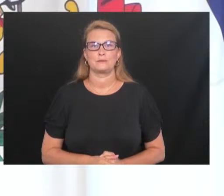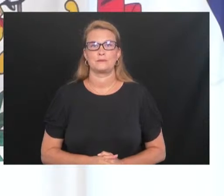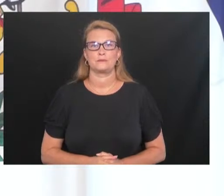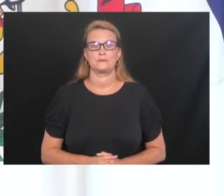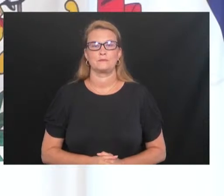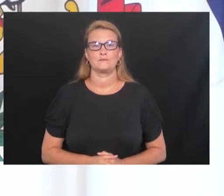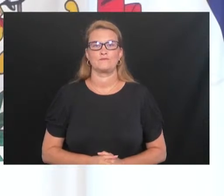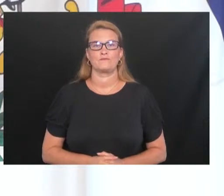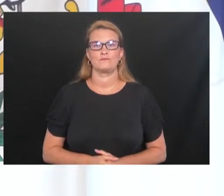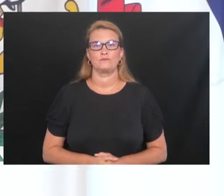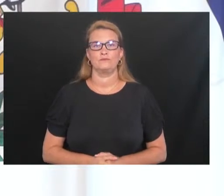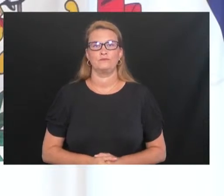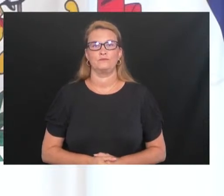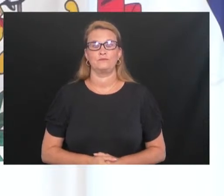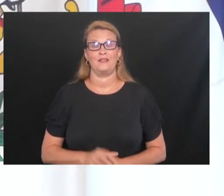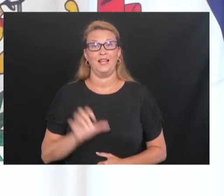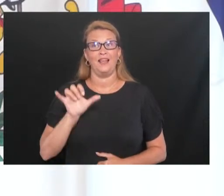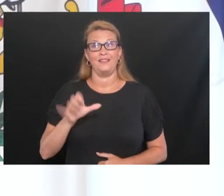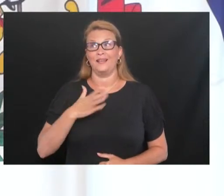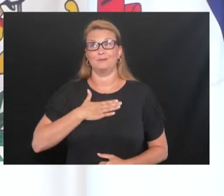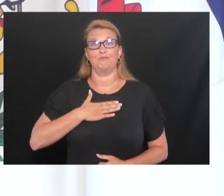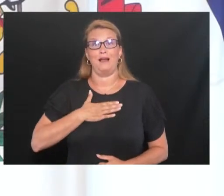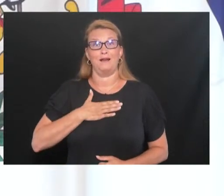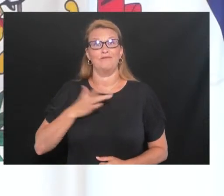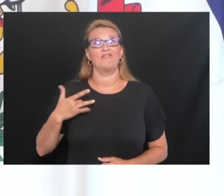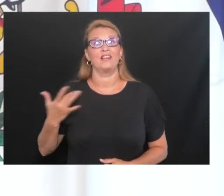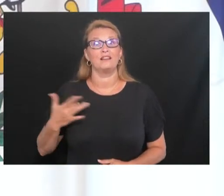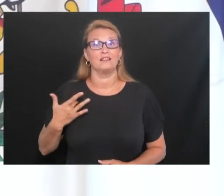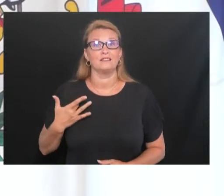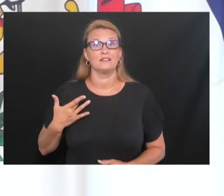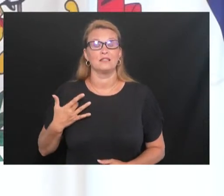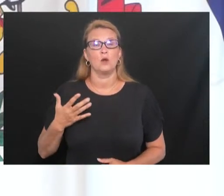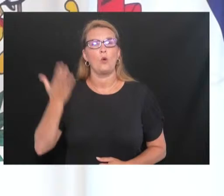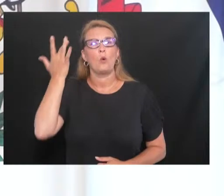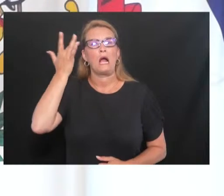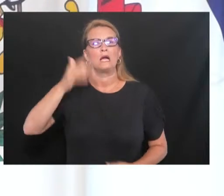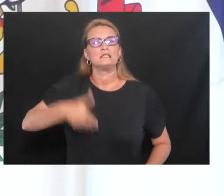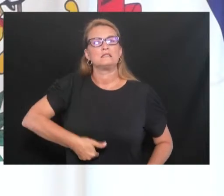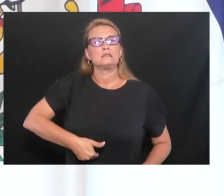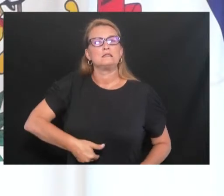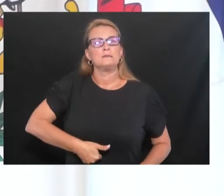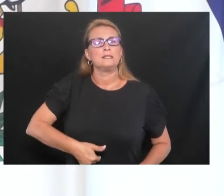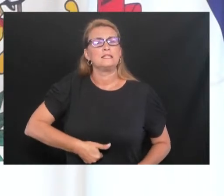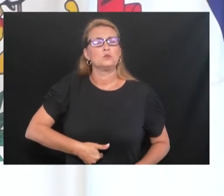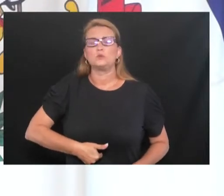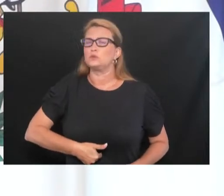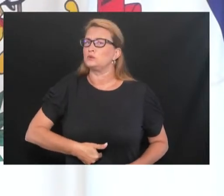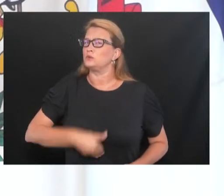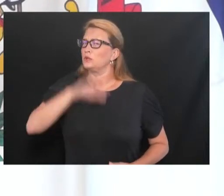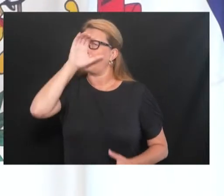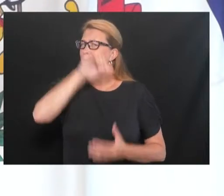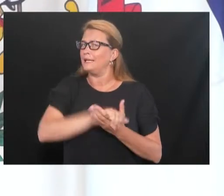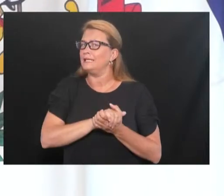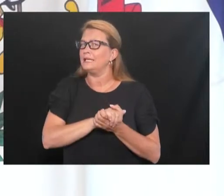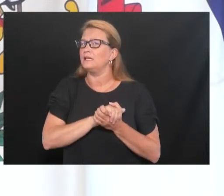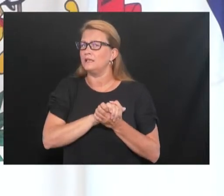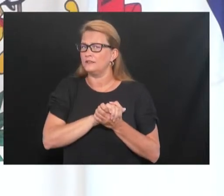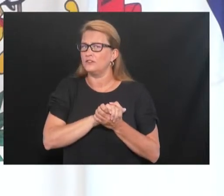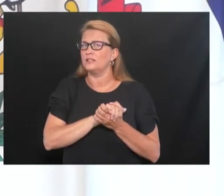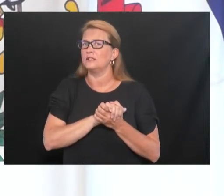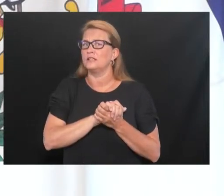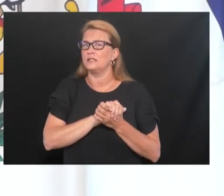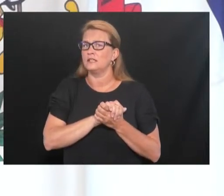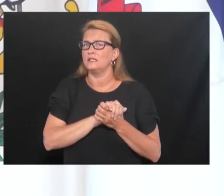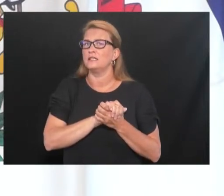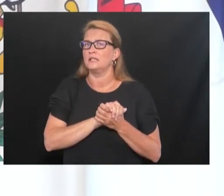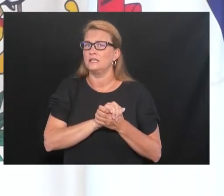That's exactly how I feel. Because in my stomach, I believe and I feel that the